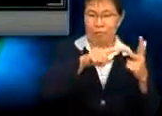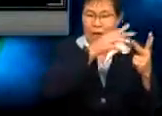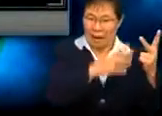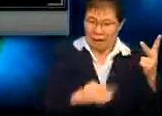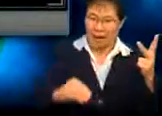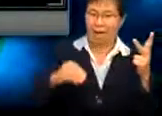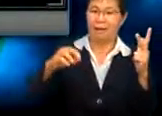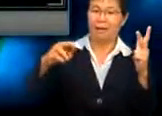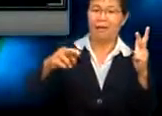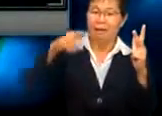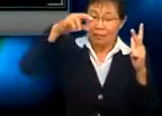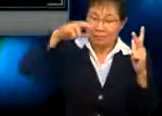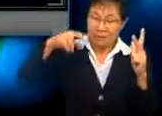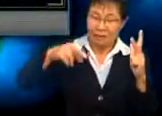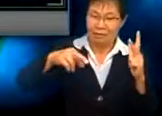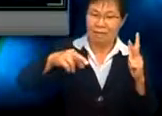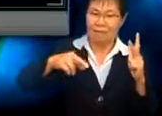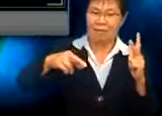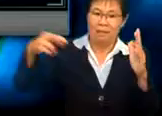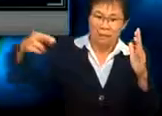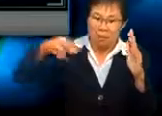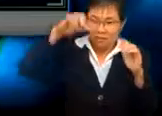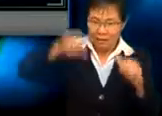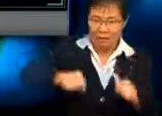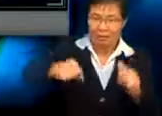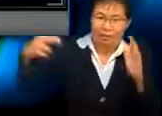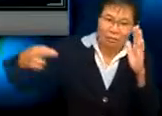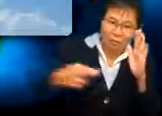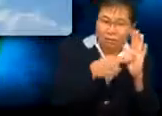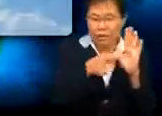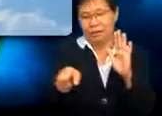and light can be refracted.